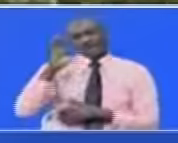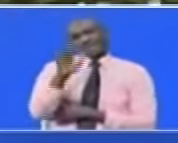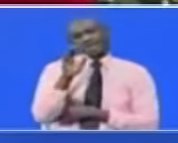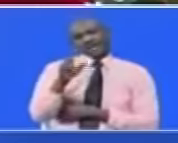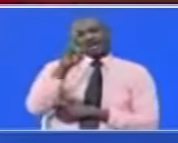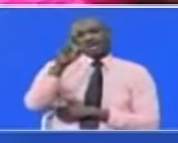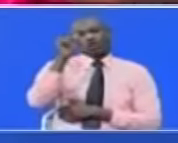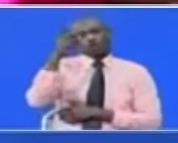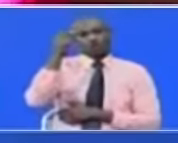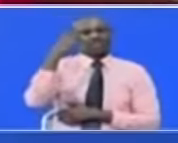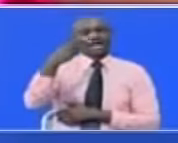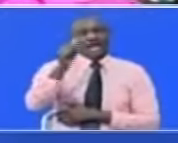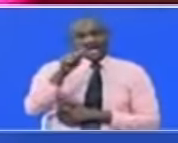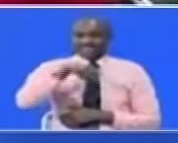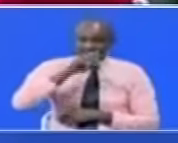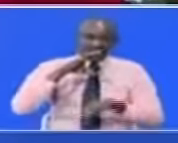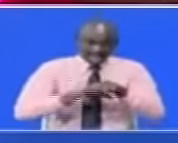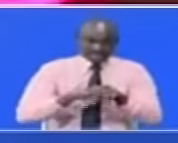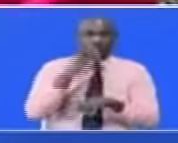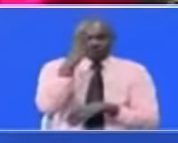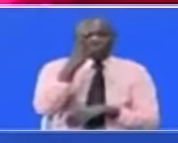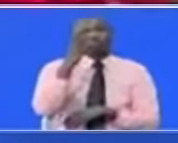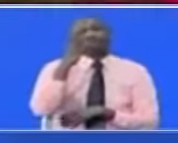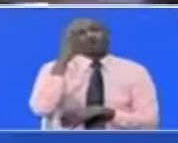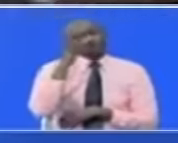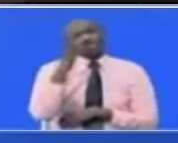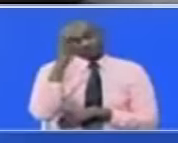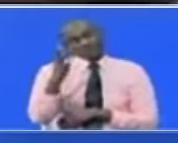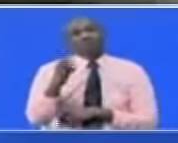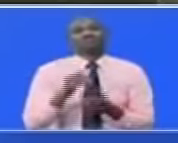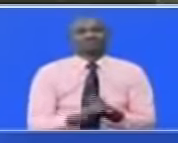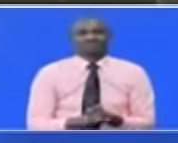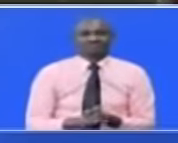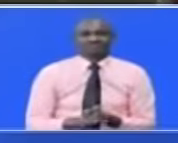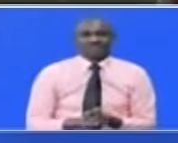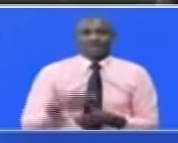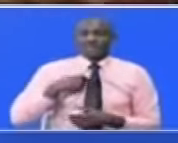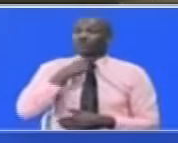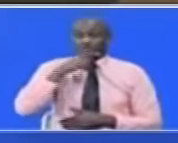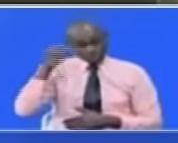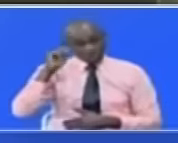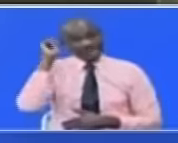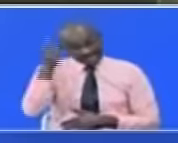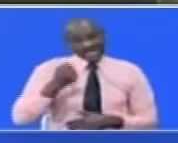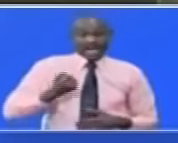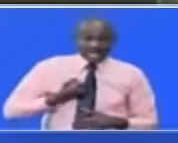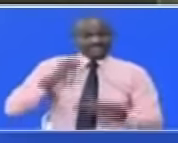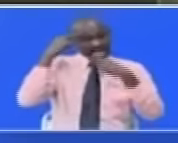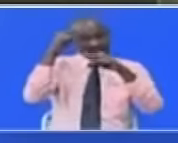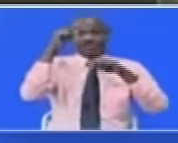Rhoda Ingefo, who got 444 marks in the nationwide exam. I want to go to Kenya Girls High